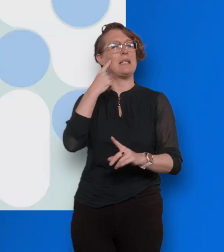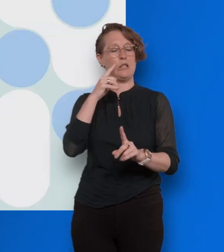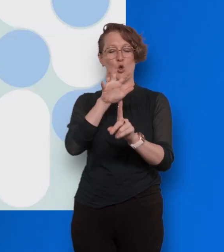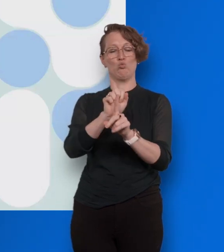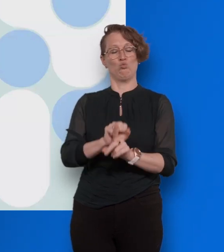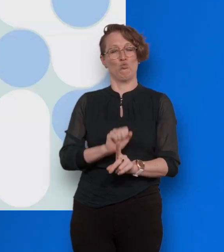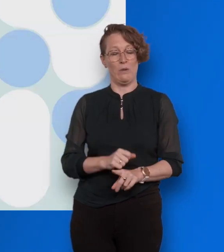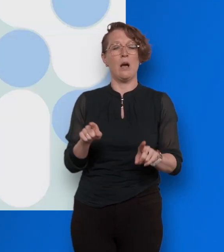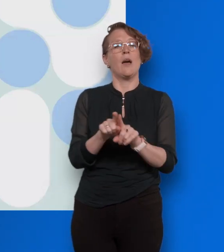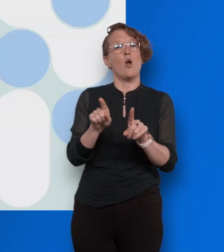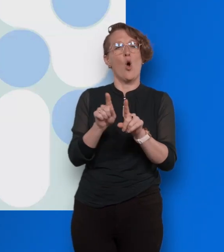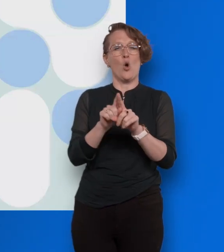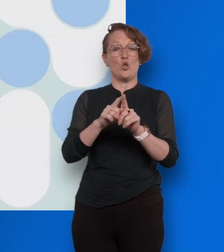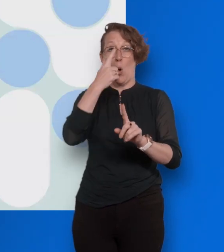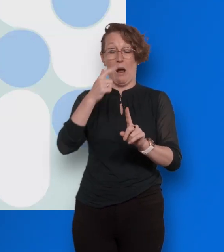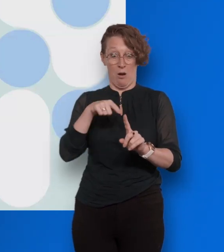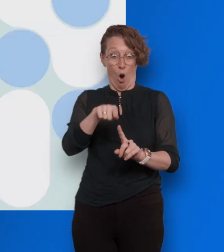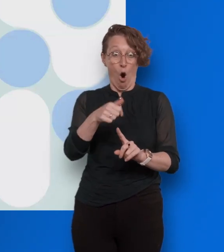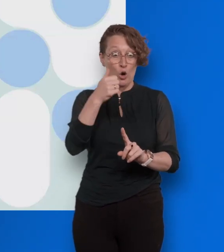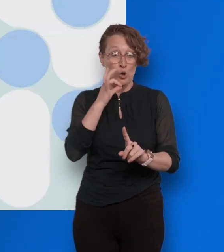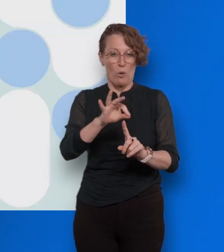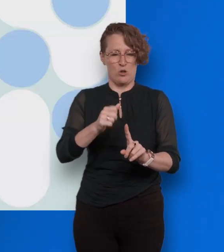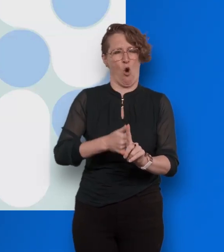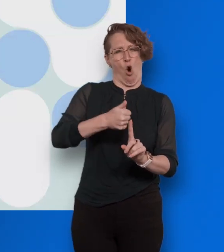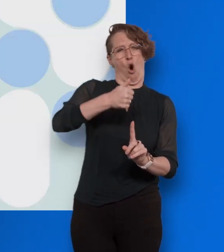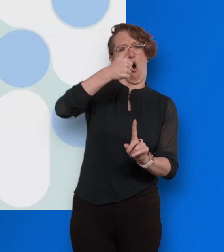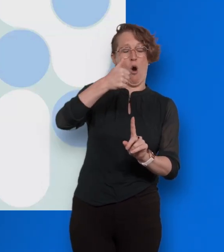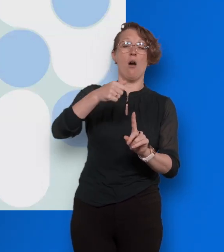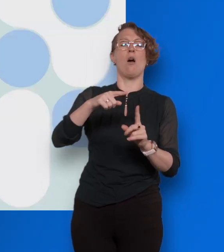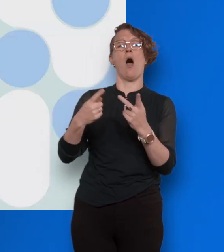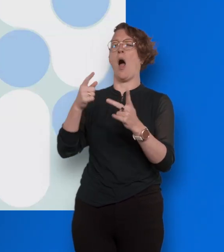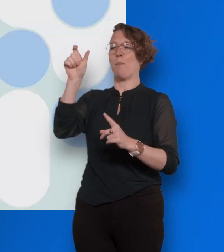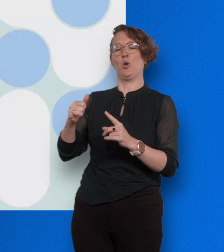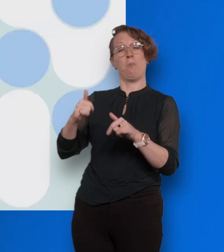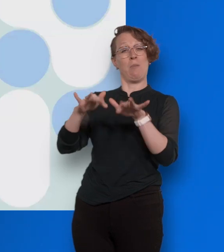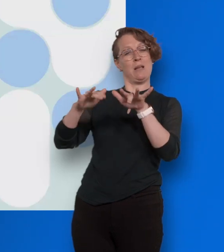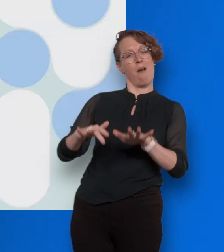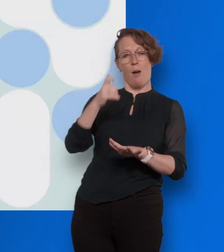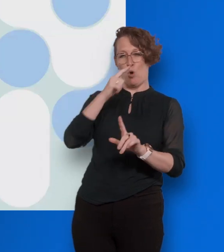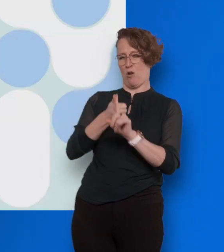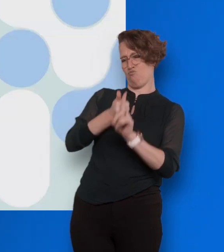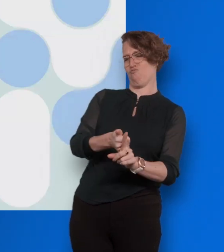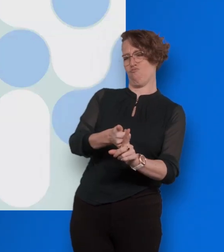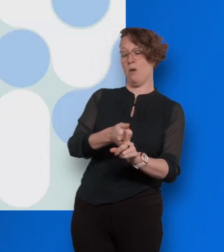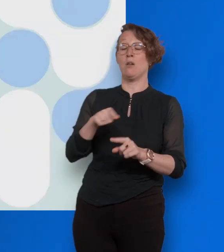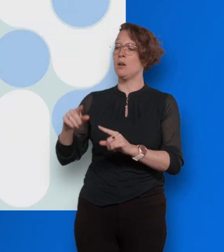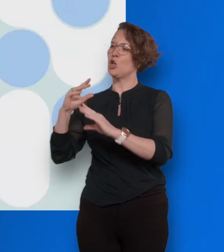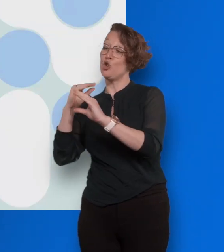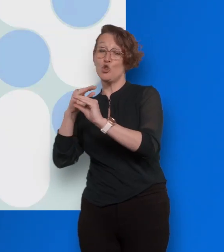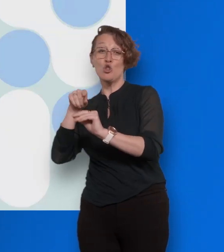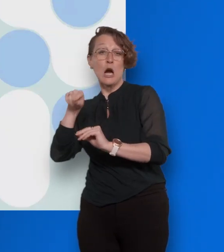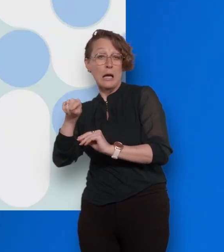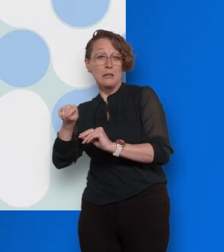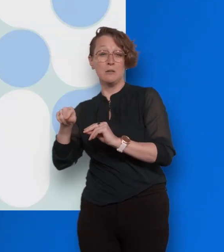you can also upvote questions that you would like to ask, but somebody else was quicker to type. The chat can be used